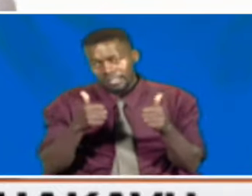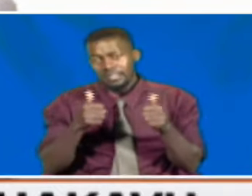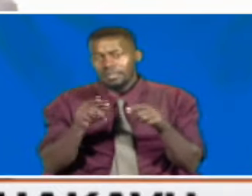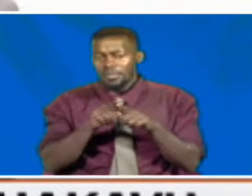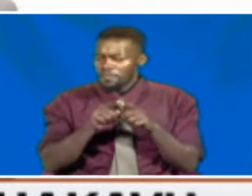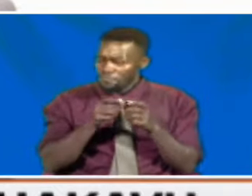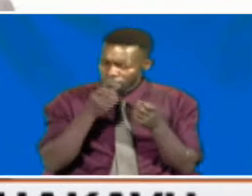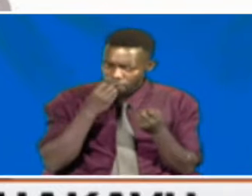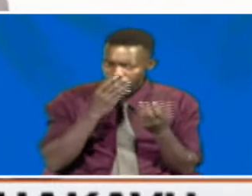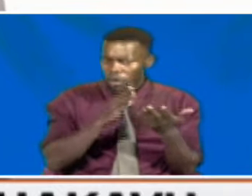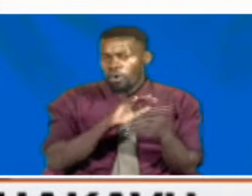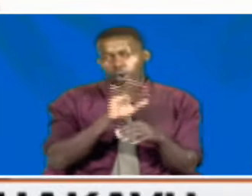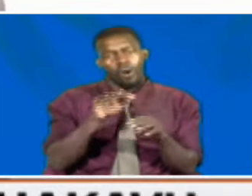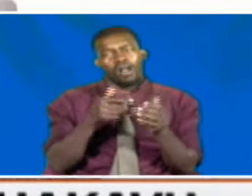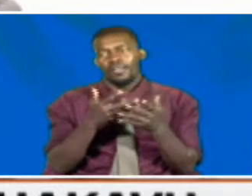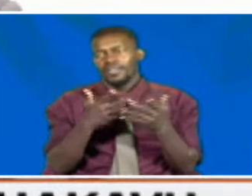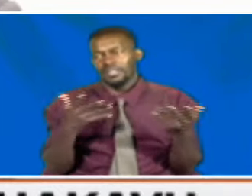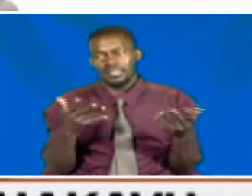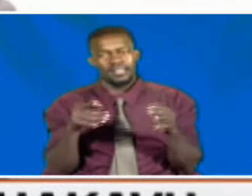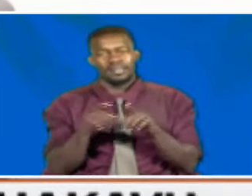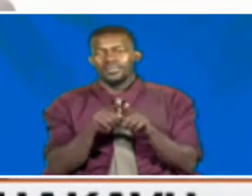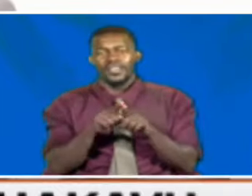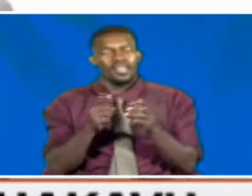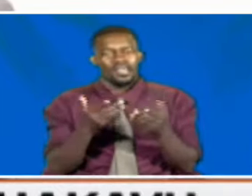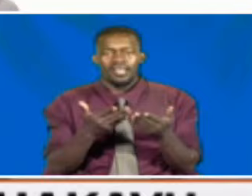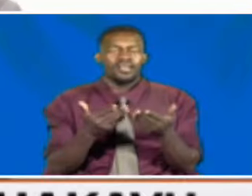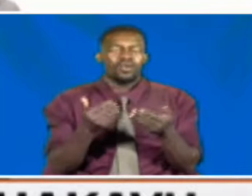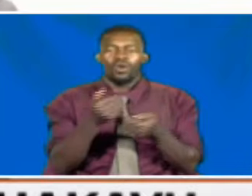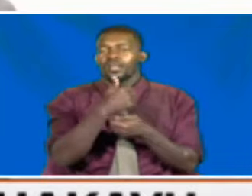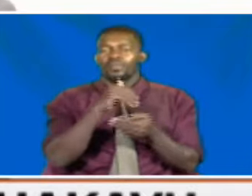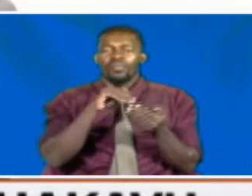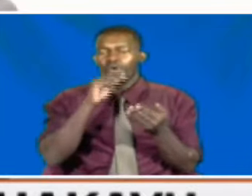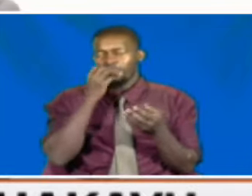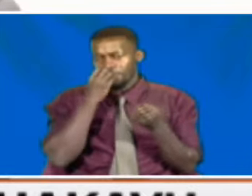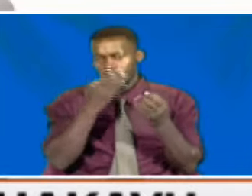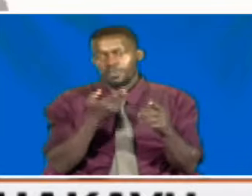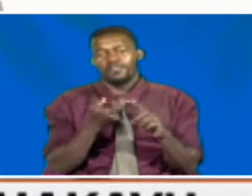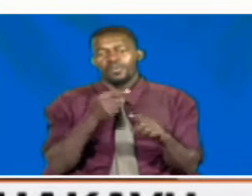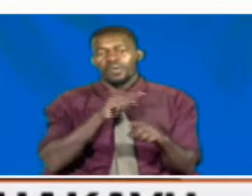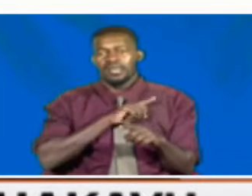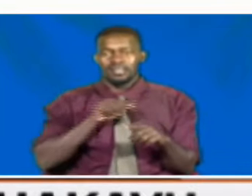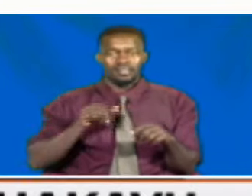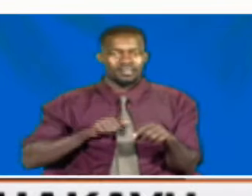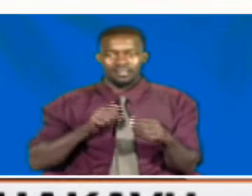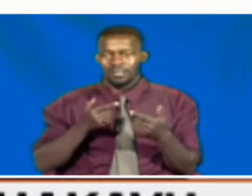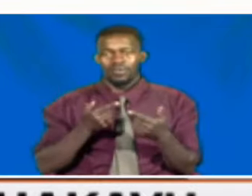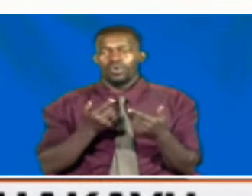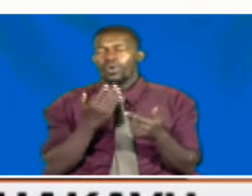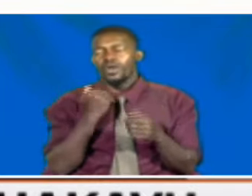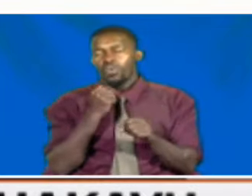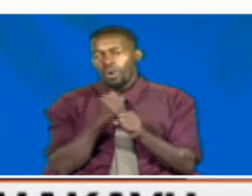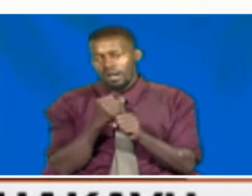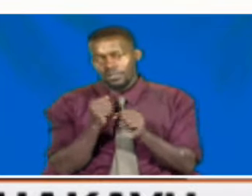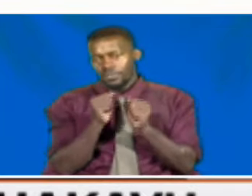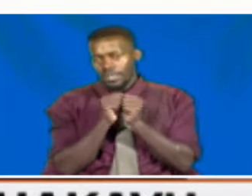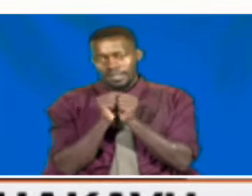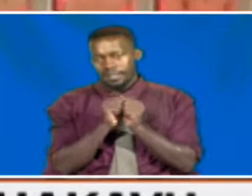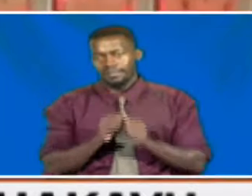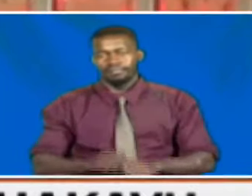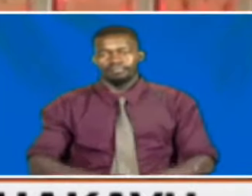them information. They're able to gather so much from us, you know, of all our dealers. And that is, this is the way you want to work. We want to have